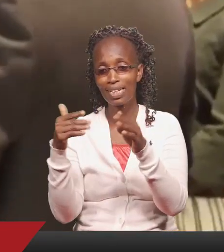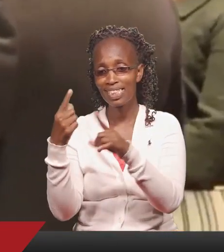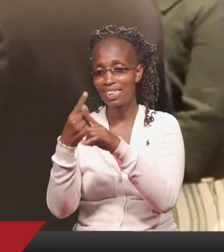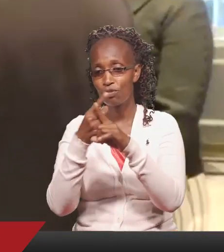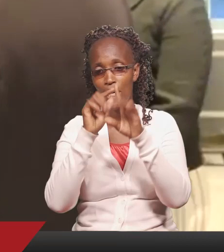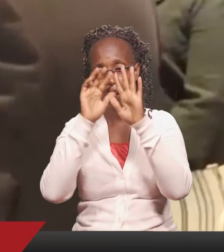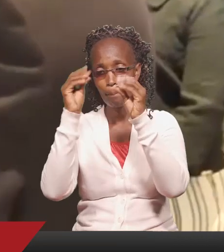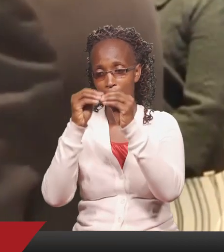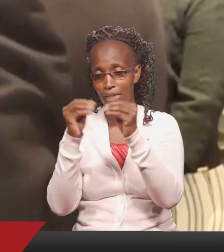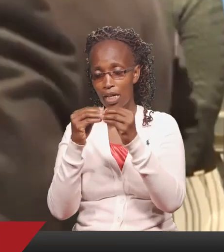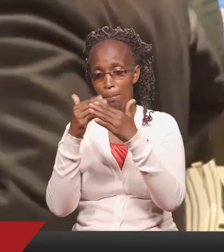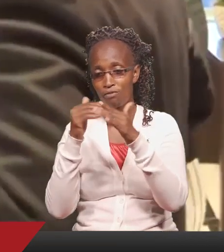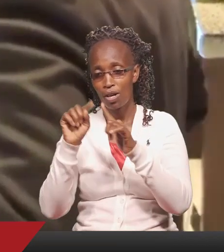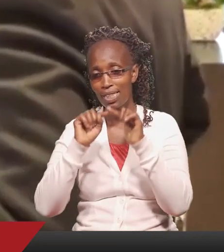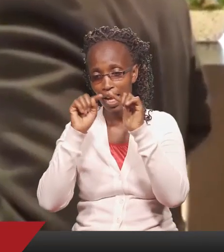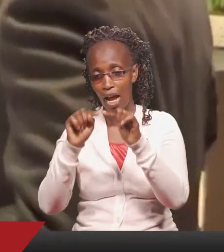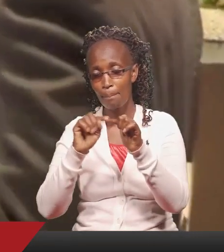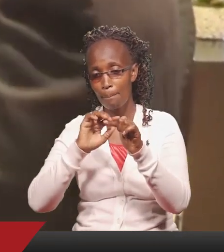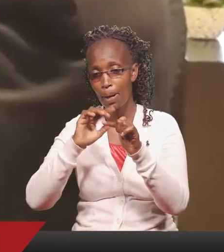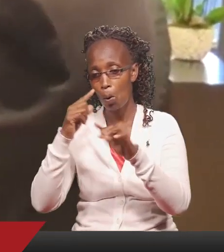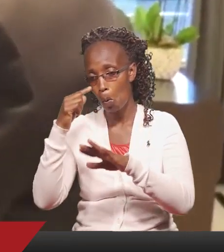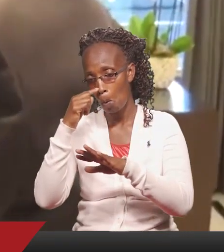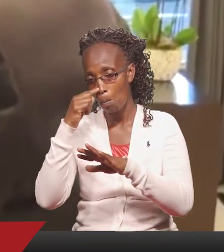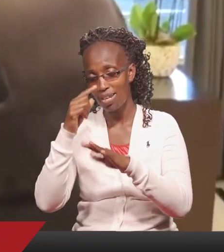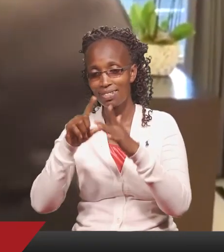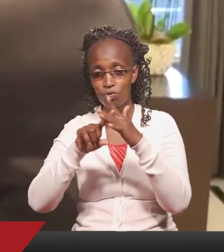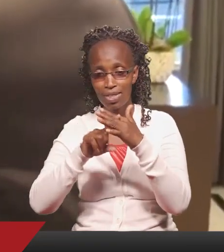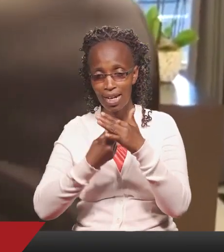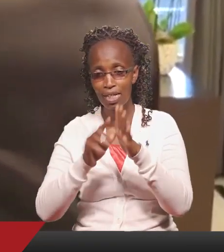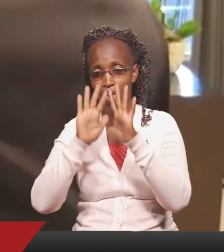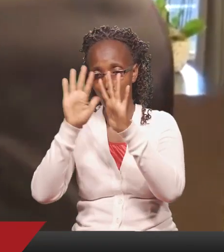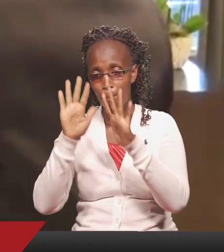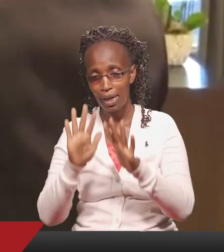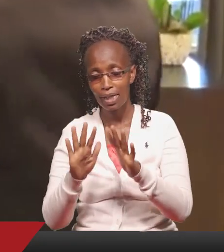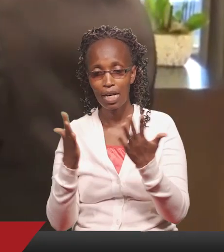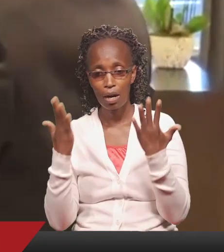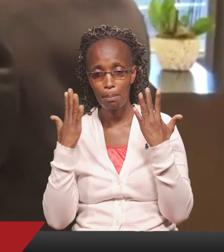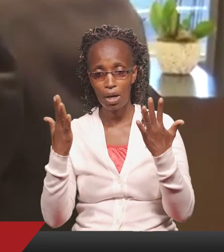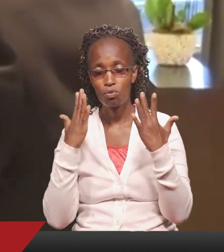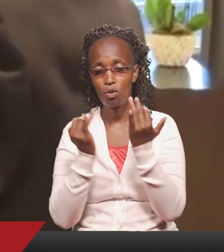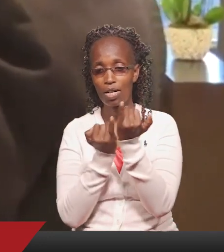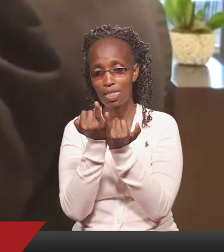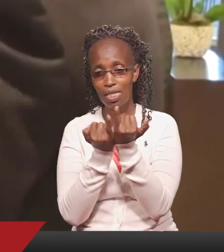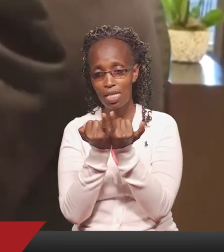ya mikutano kabla hawajarejea nyumbani kuanzia siasa kaunti ya Meru na Kiambu